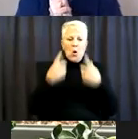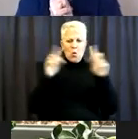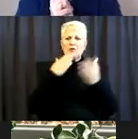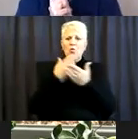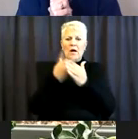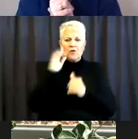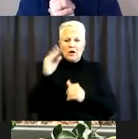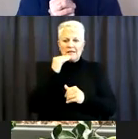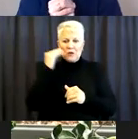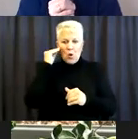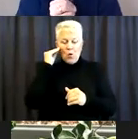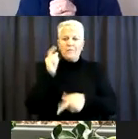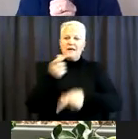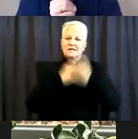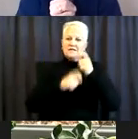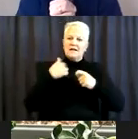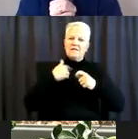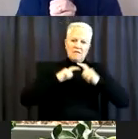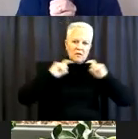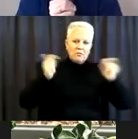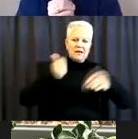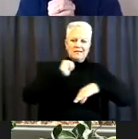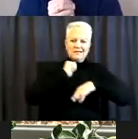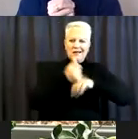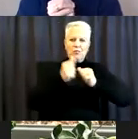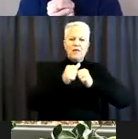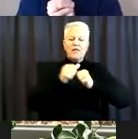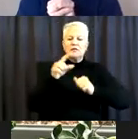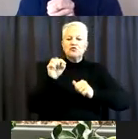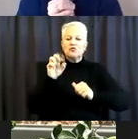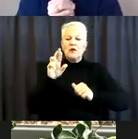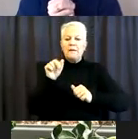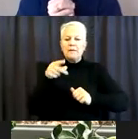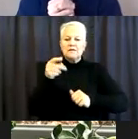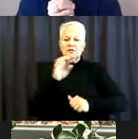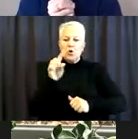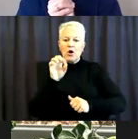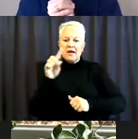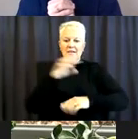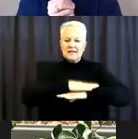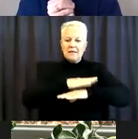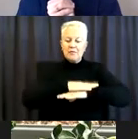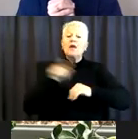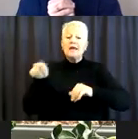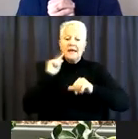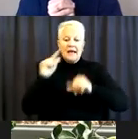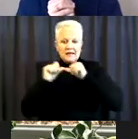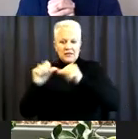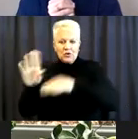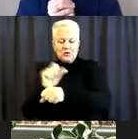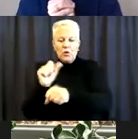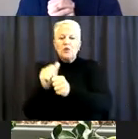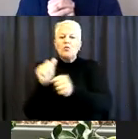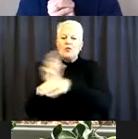setting. Instead of having such a big setup on a trapezoid table, he was able to continue with his work on using the calendar